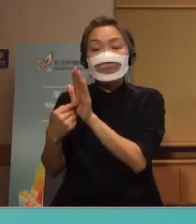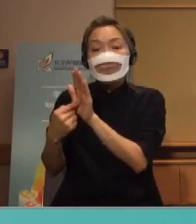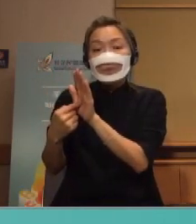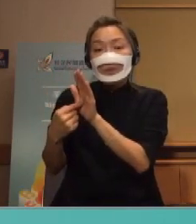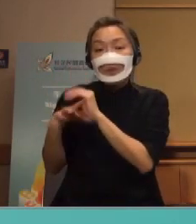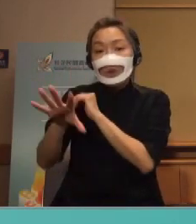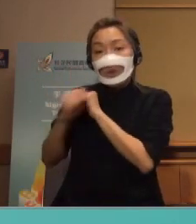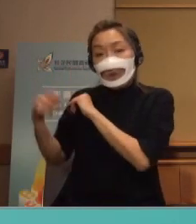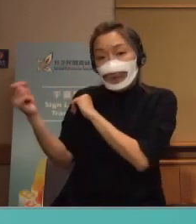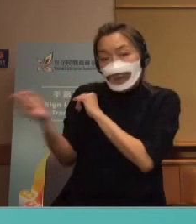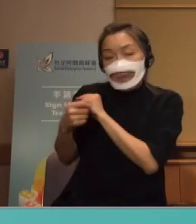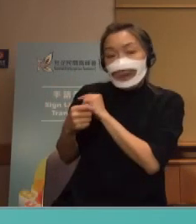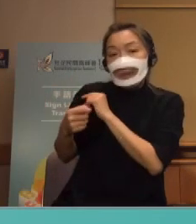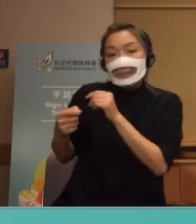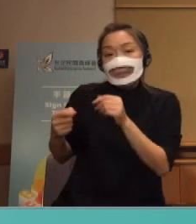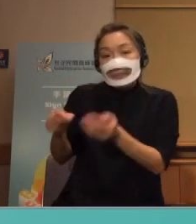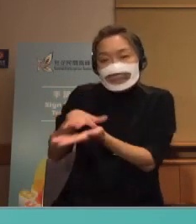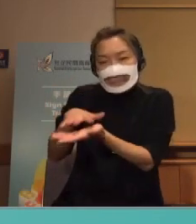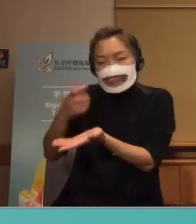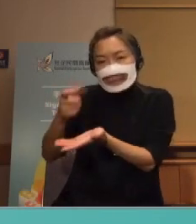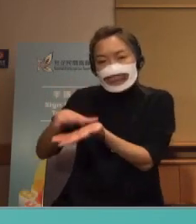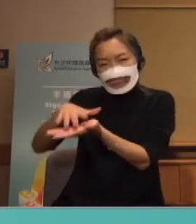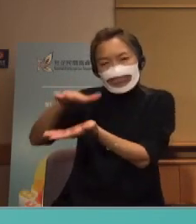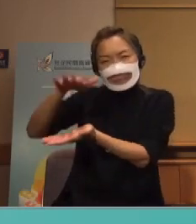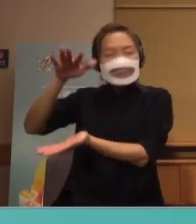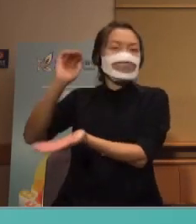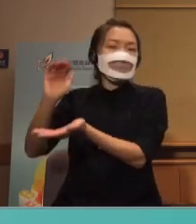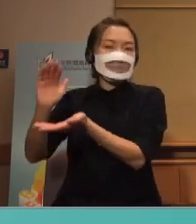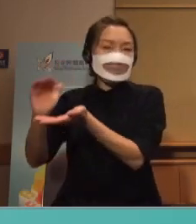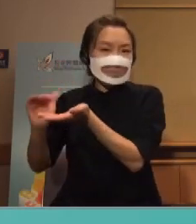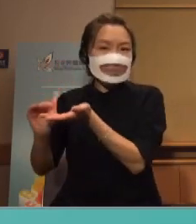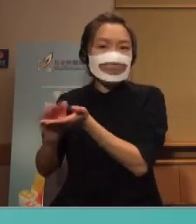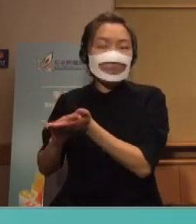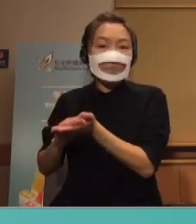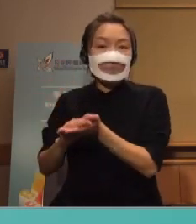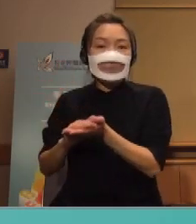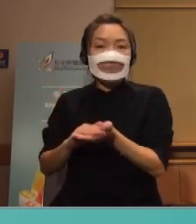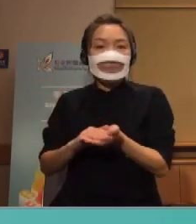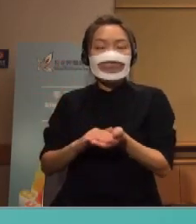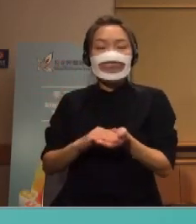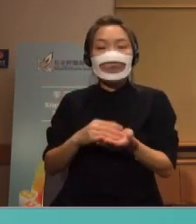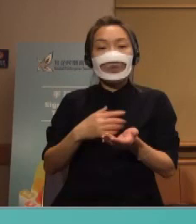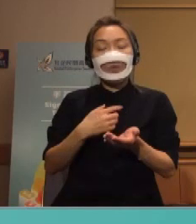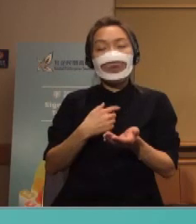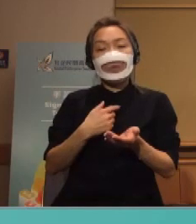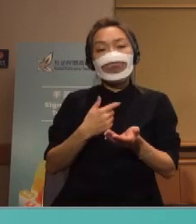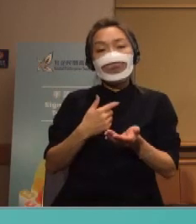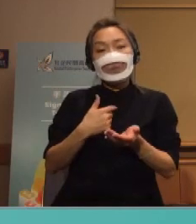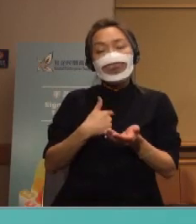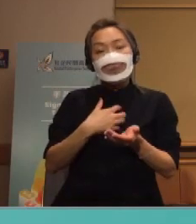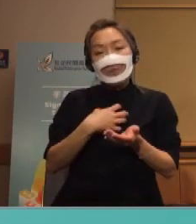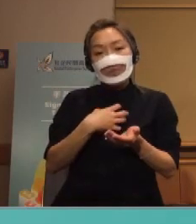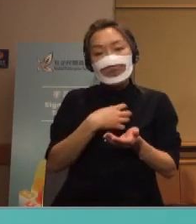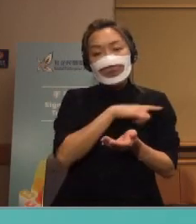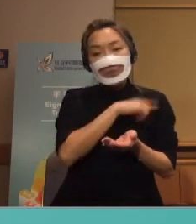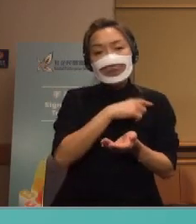much. But what we are seeing, like from our experience, like there's a good and bad thing about Web3 is there's no right or wrong. Like there's no